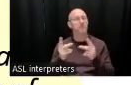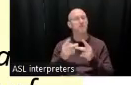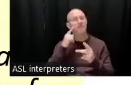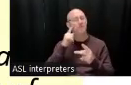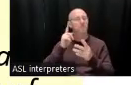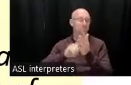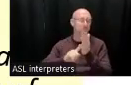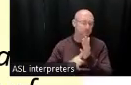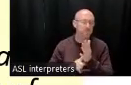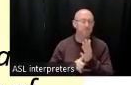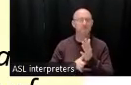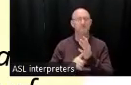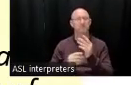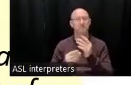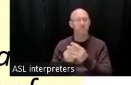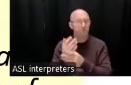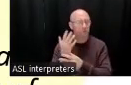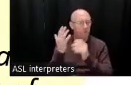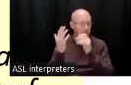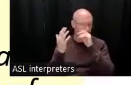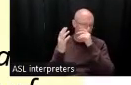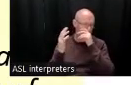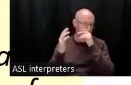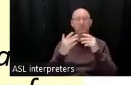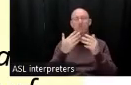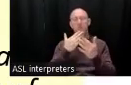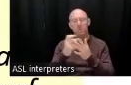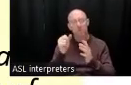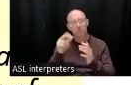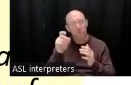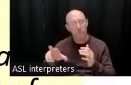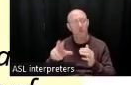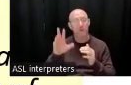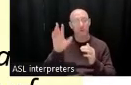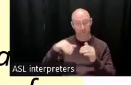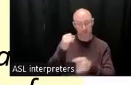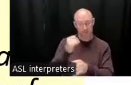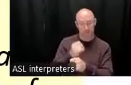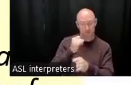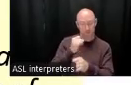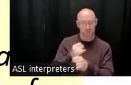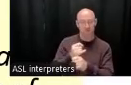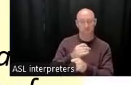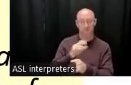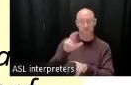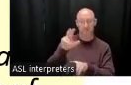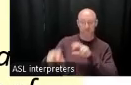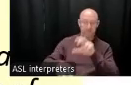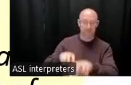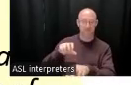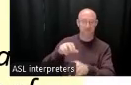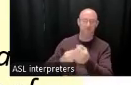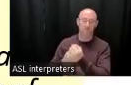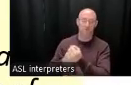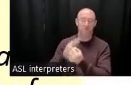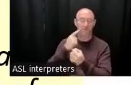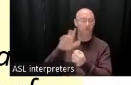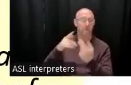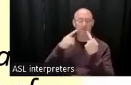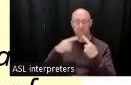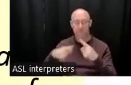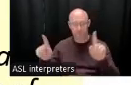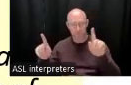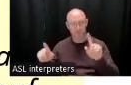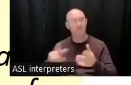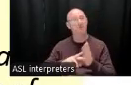investigator to grow and have a promising career. And is that institution invested in their success? So when they are